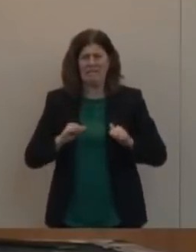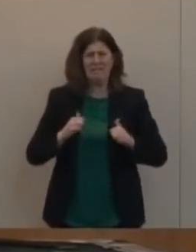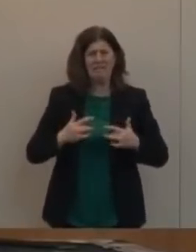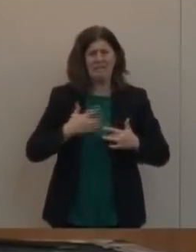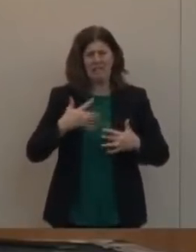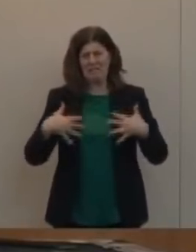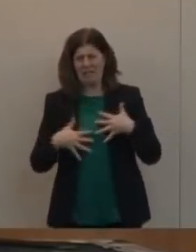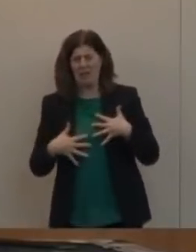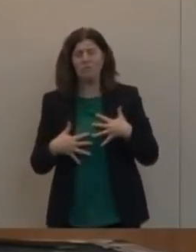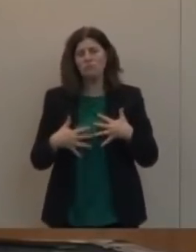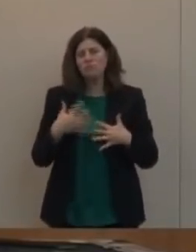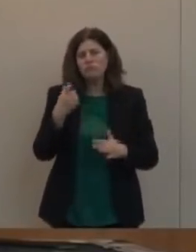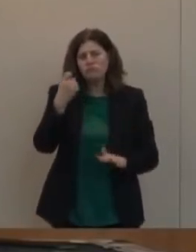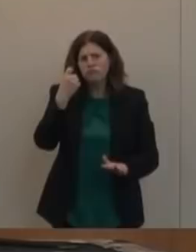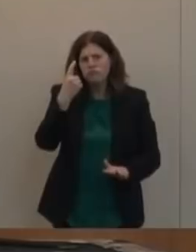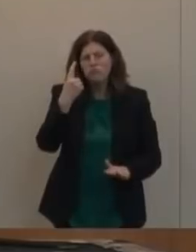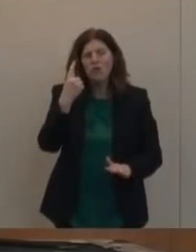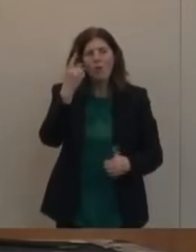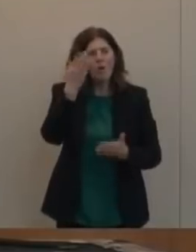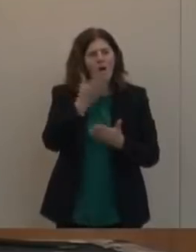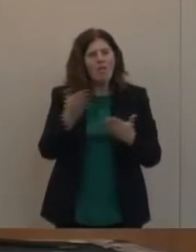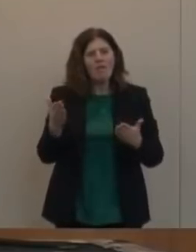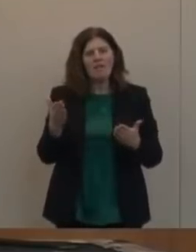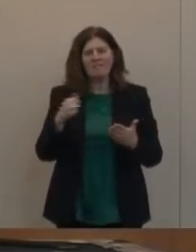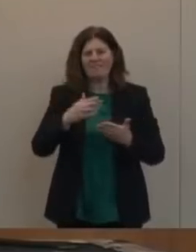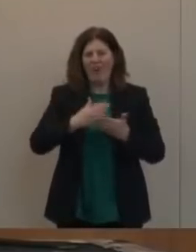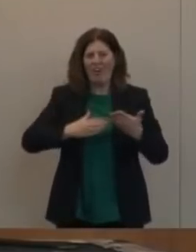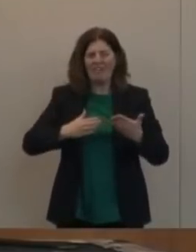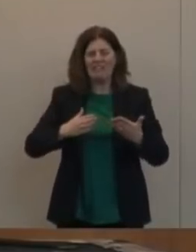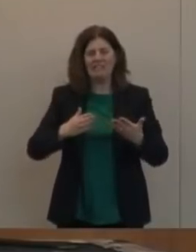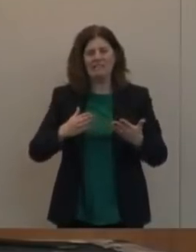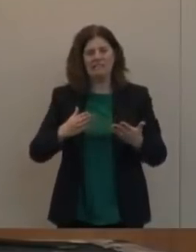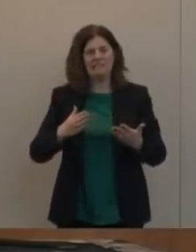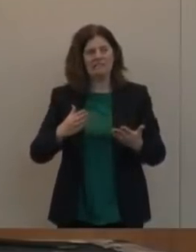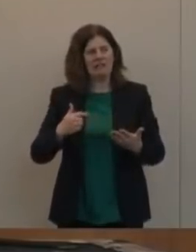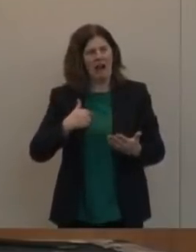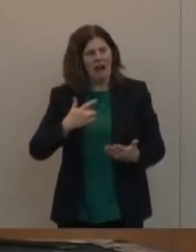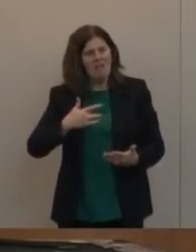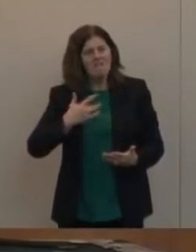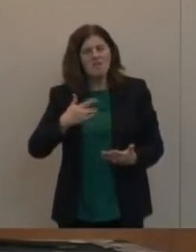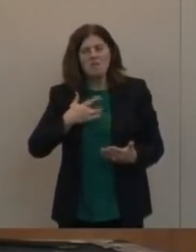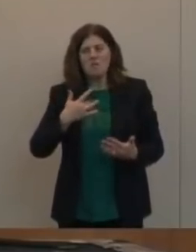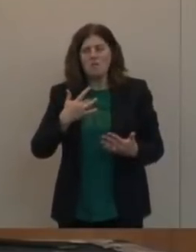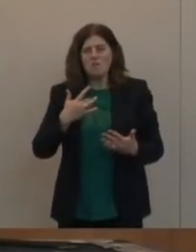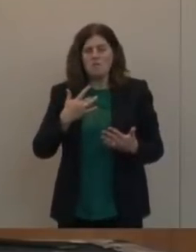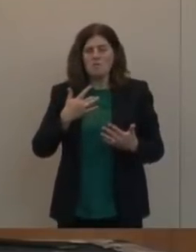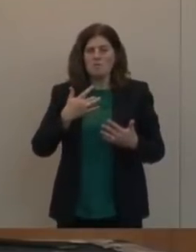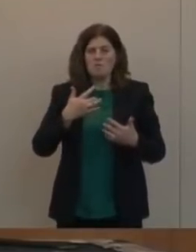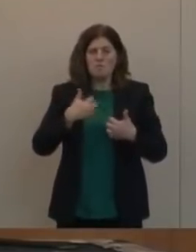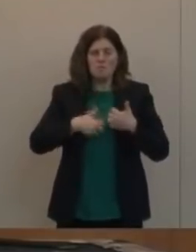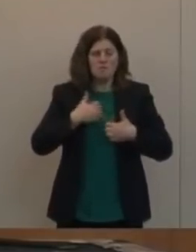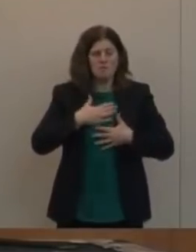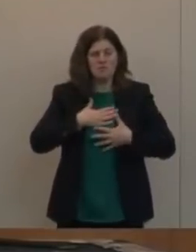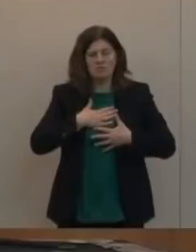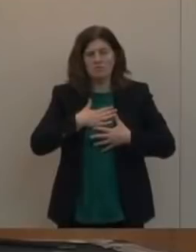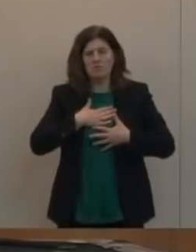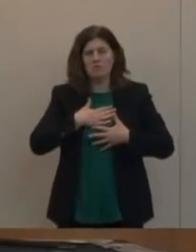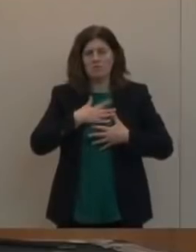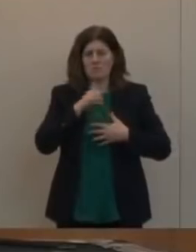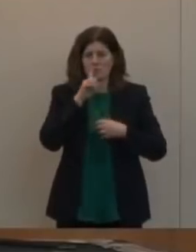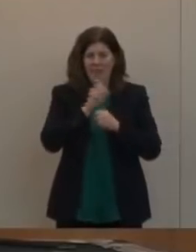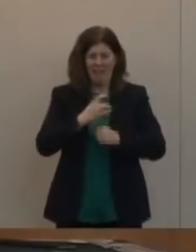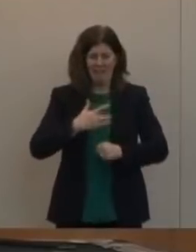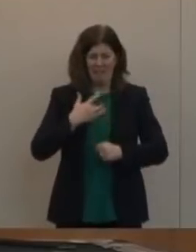fear about this is one of those aspects that that I find incredibly troubling and disturbing, because it's